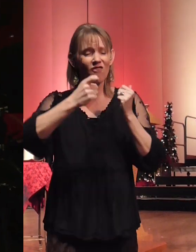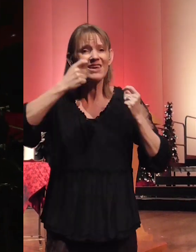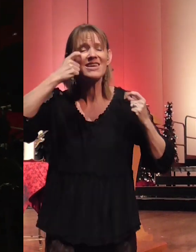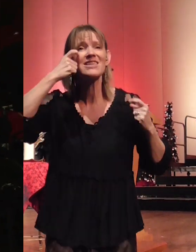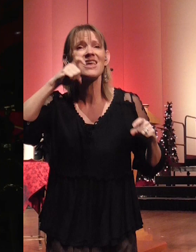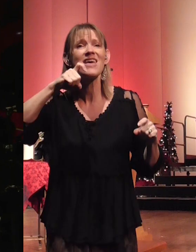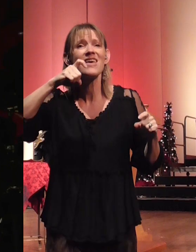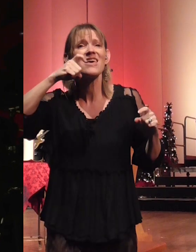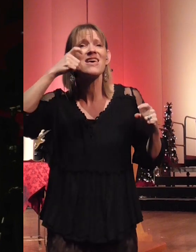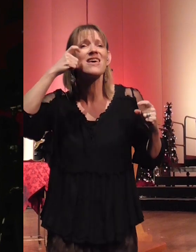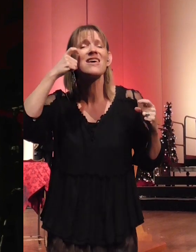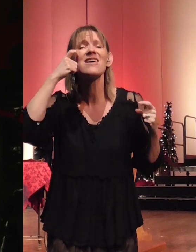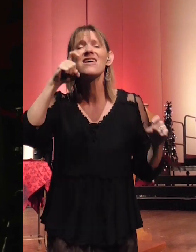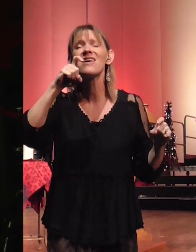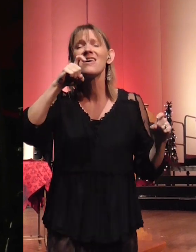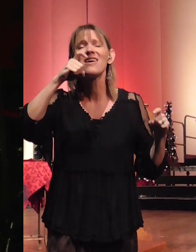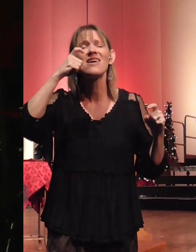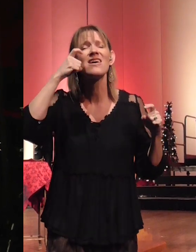that you